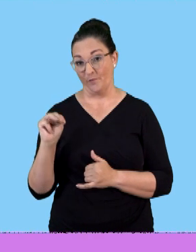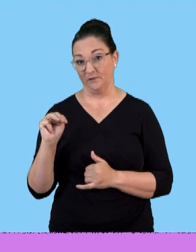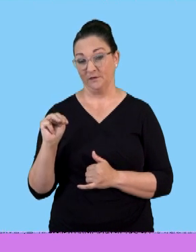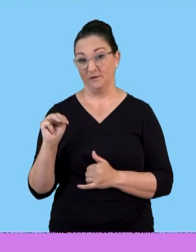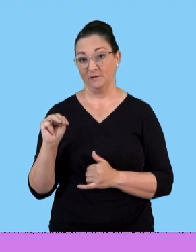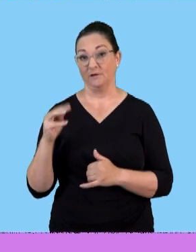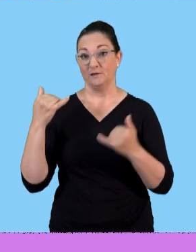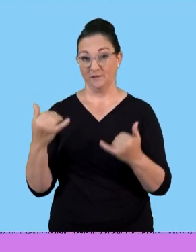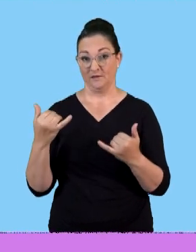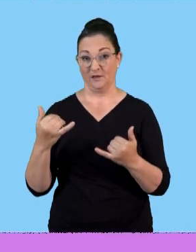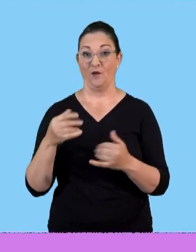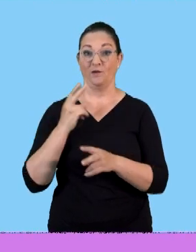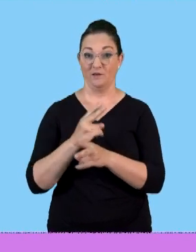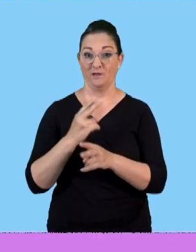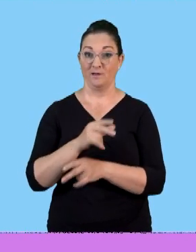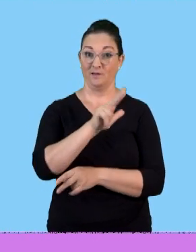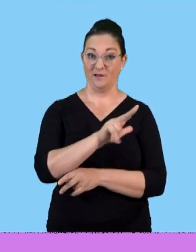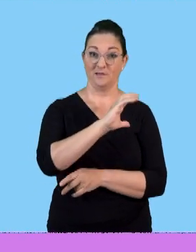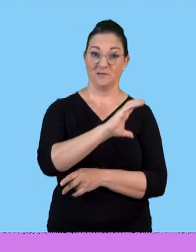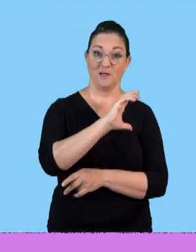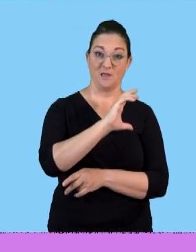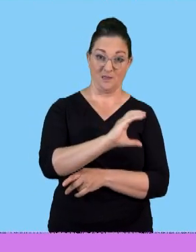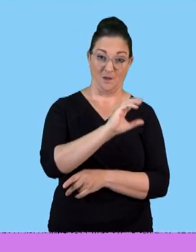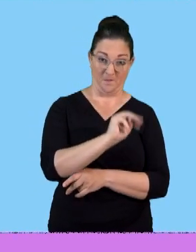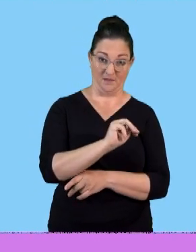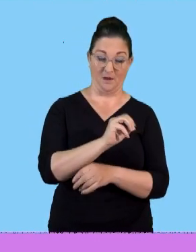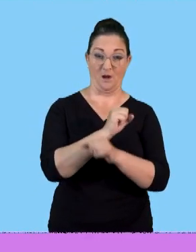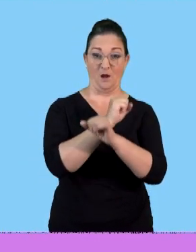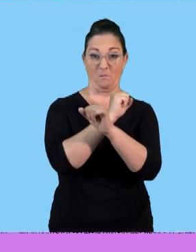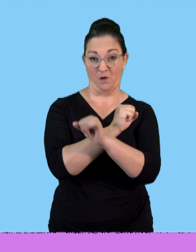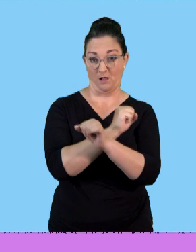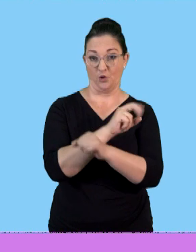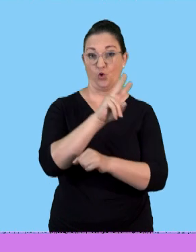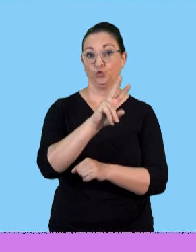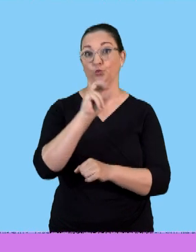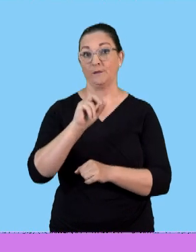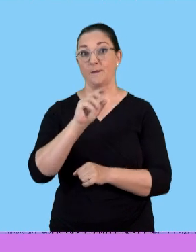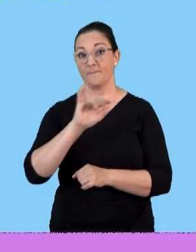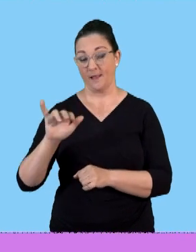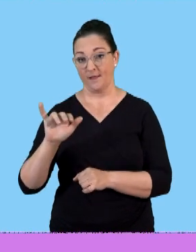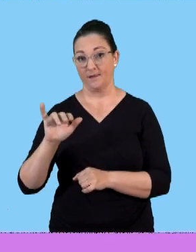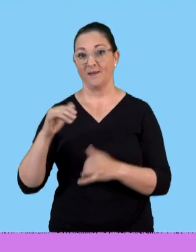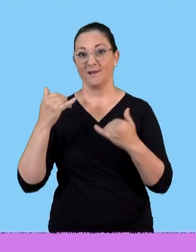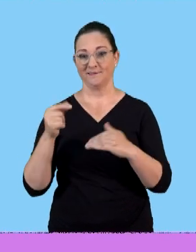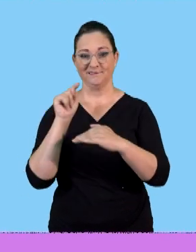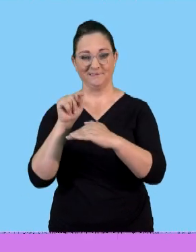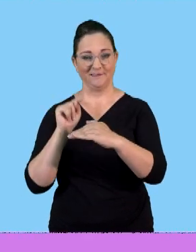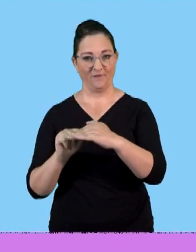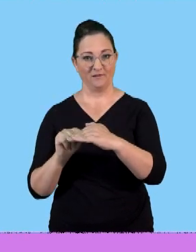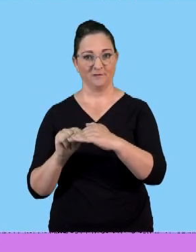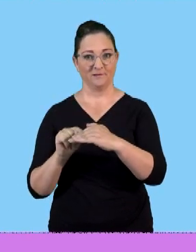Right, so just to repeat this step, I took the 8 centimeters, multiplied by my scale of 20 million, and I divide